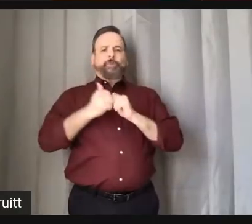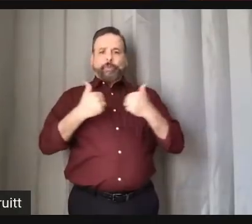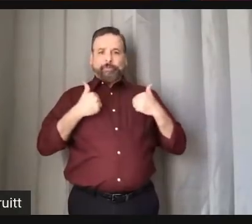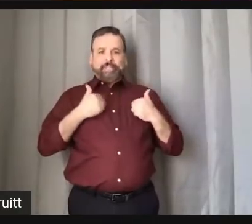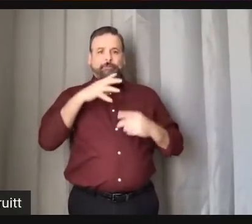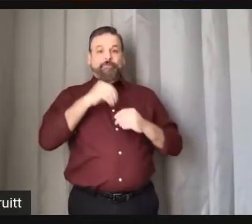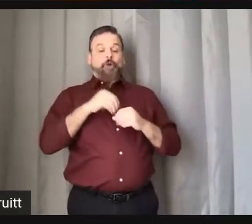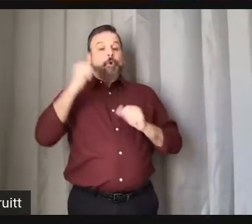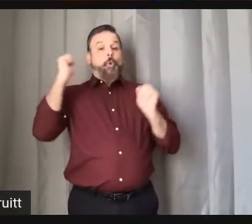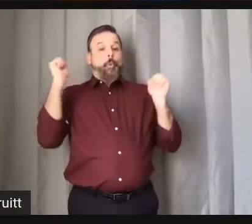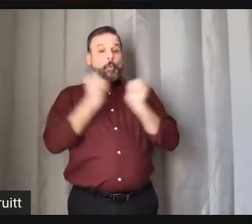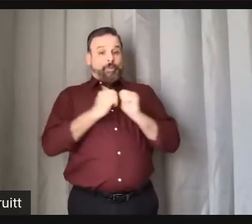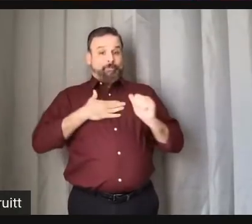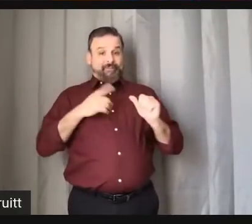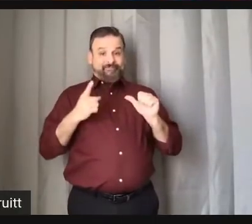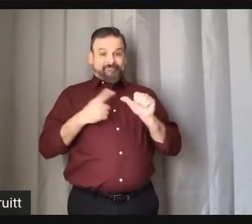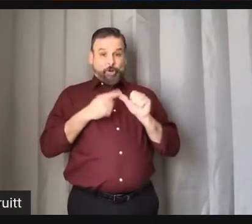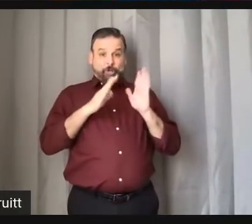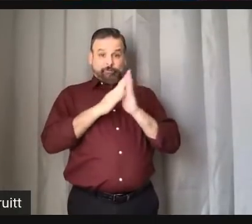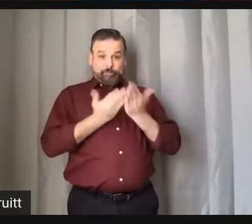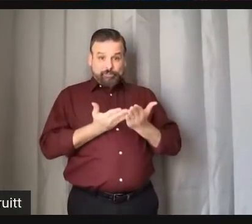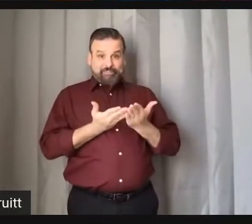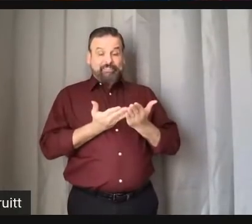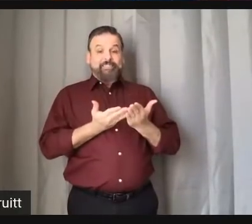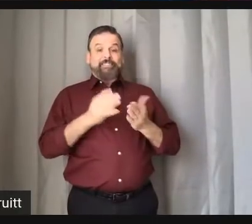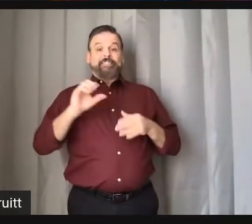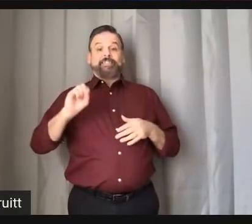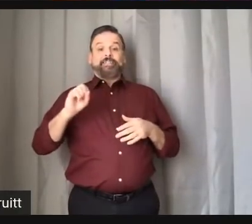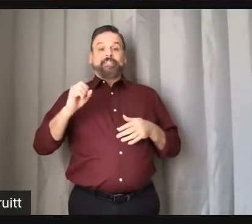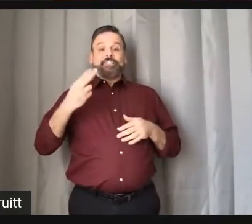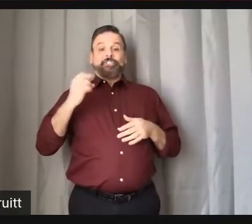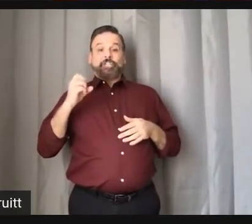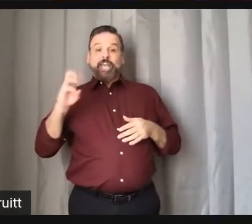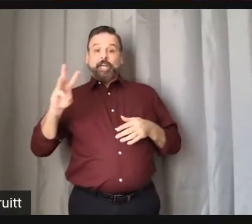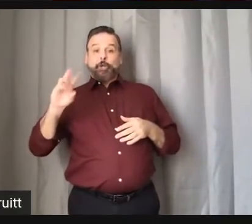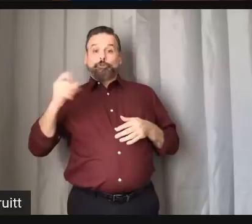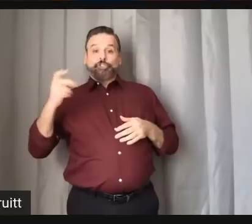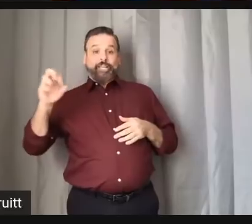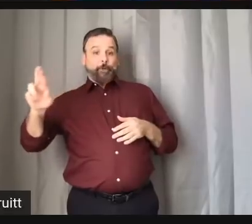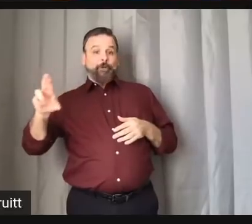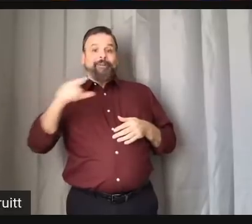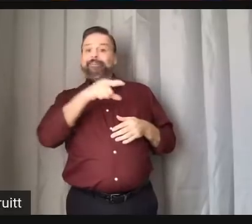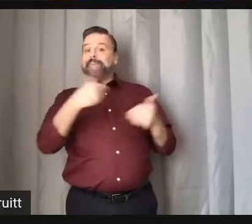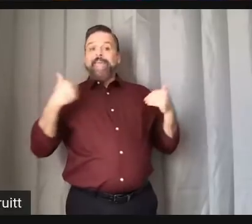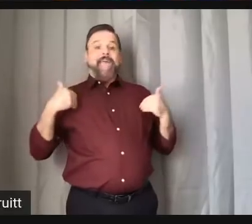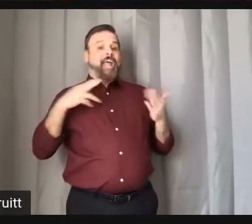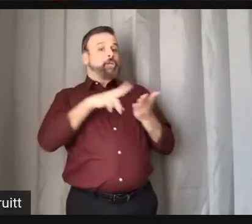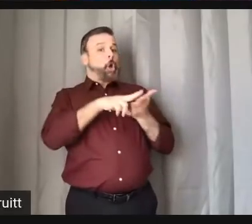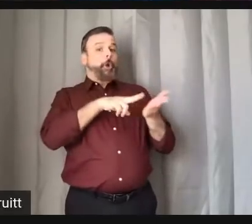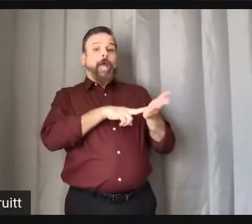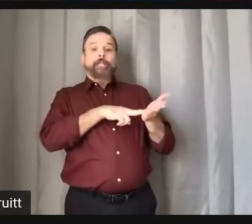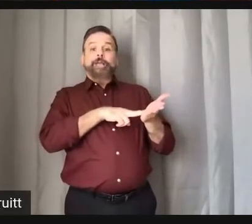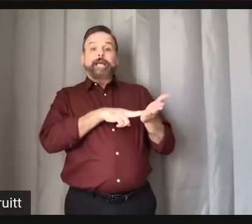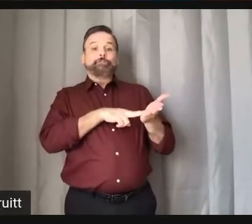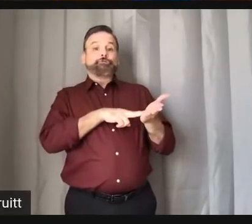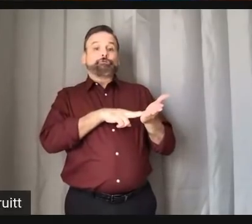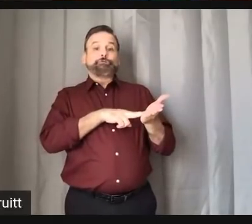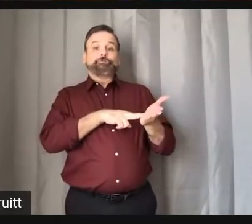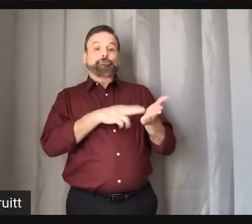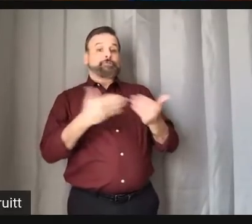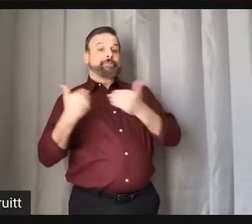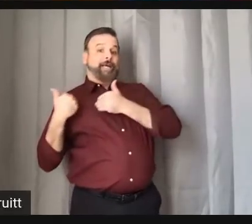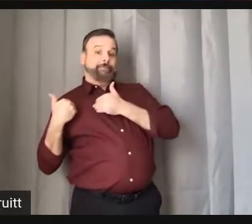Shadow Shaper, it was, remember, first time author. I don't think they contractually had any obligation to check in with me. They brought me